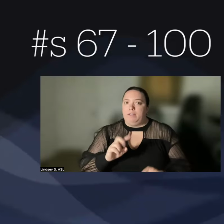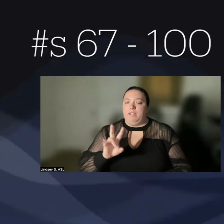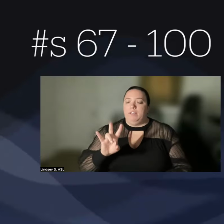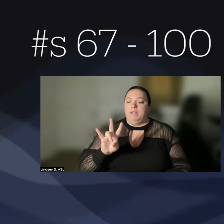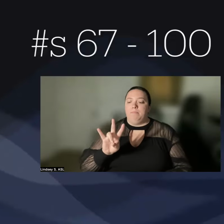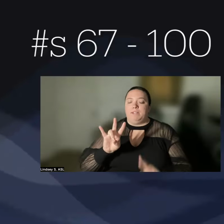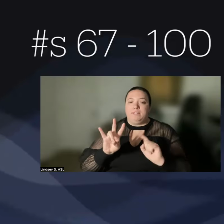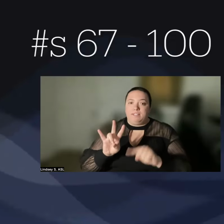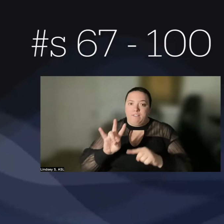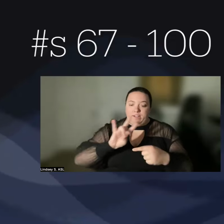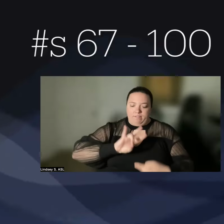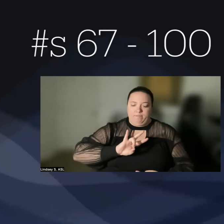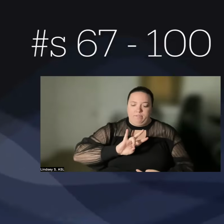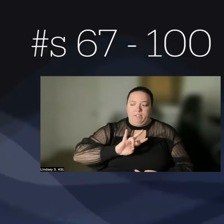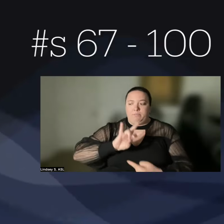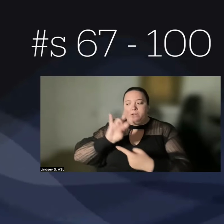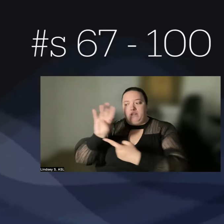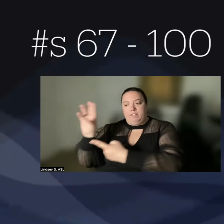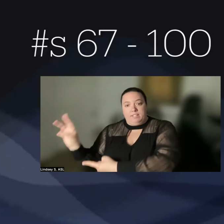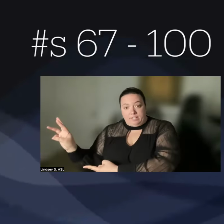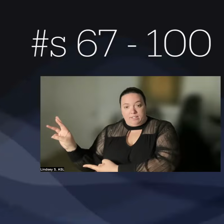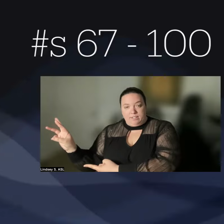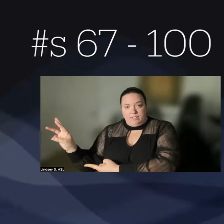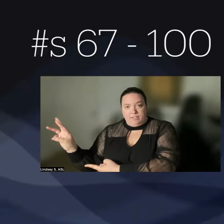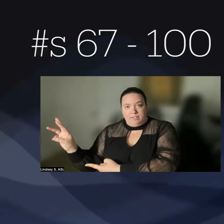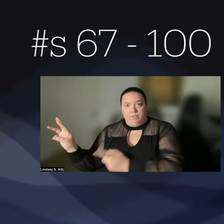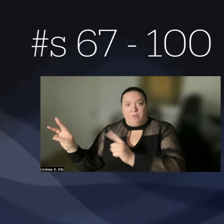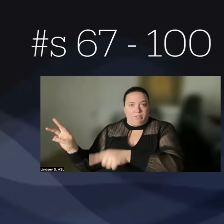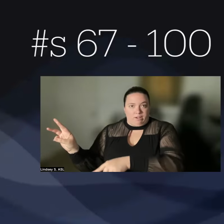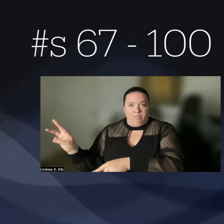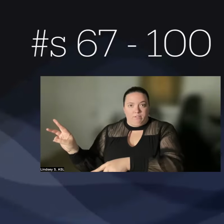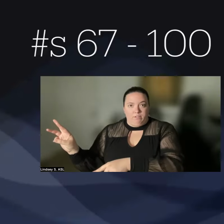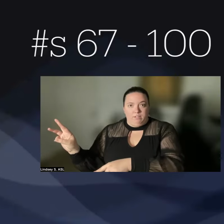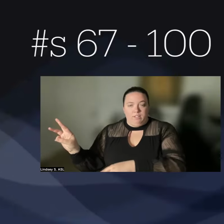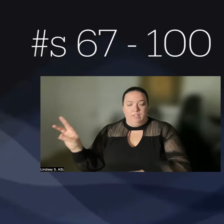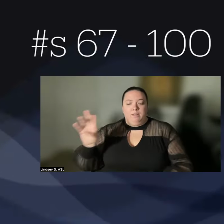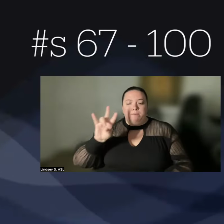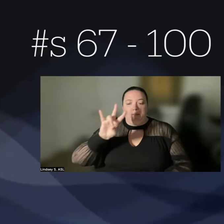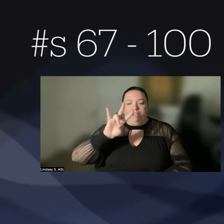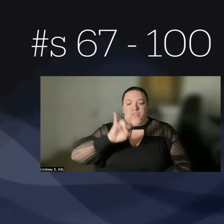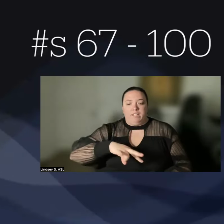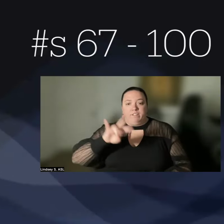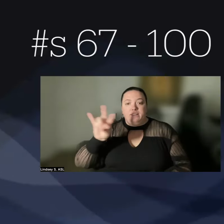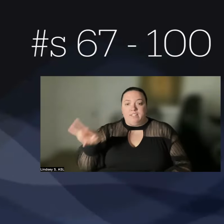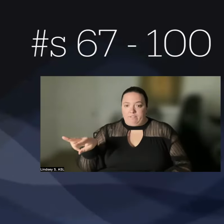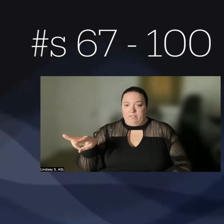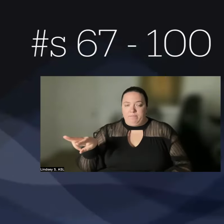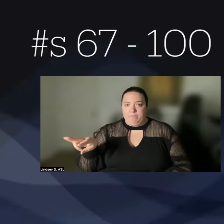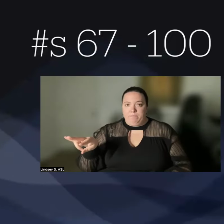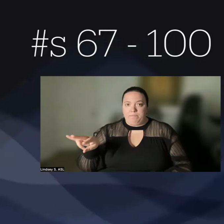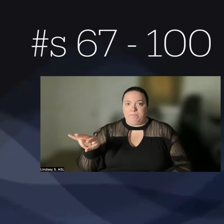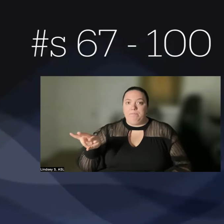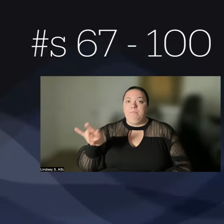to the rocking. But 7 is bigger than 6, so it goes out. but then we have